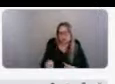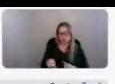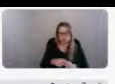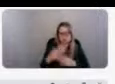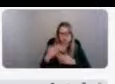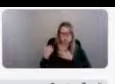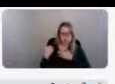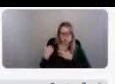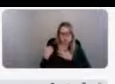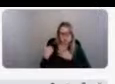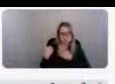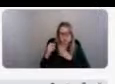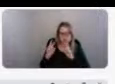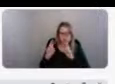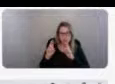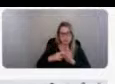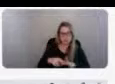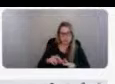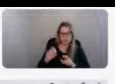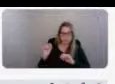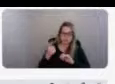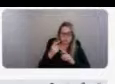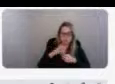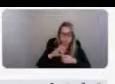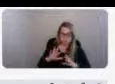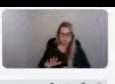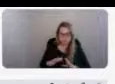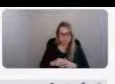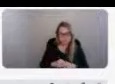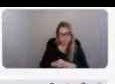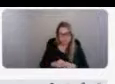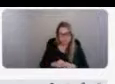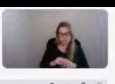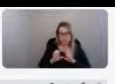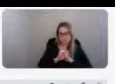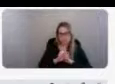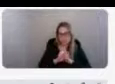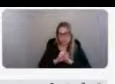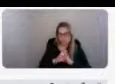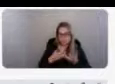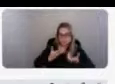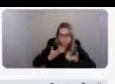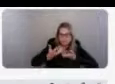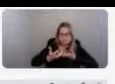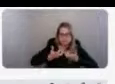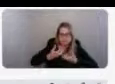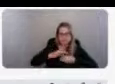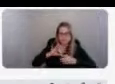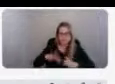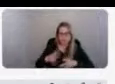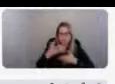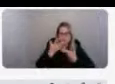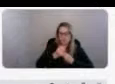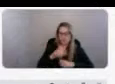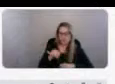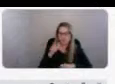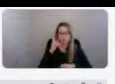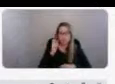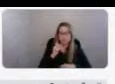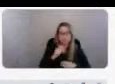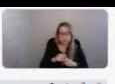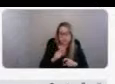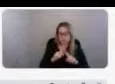responsive to all of their constituents their constituents were examples of engaged voters who could trust that they would be heard despite